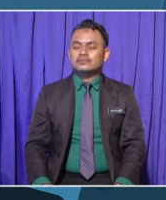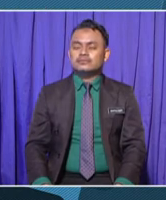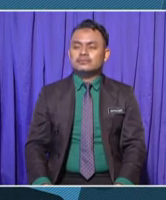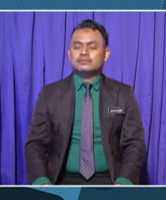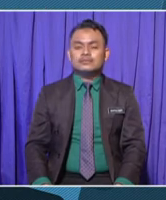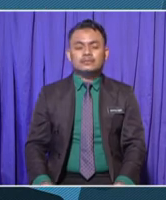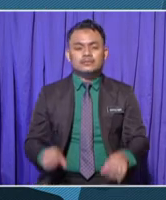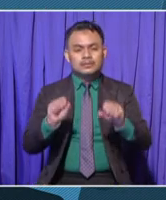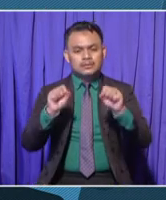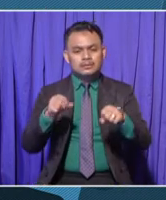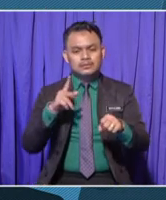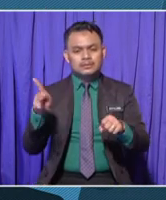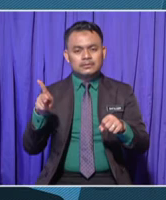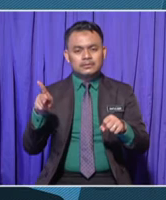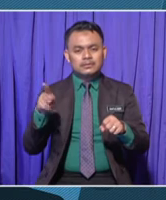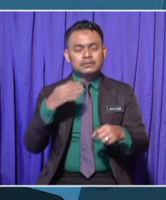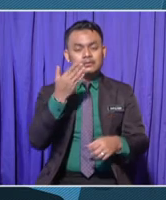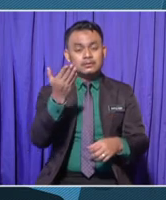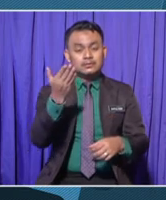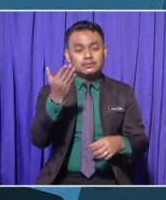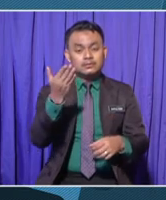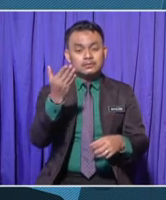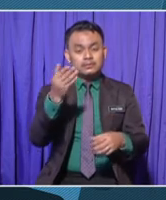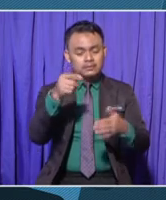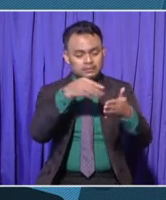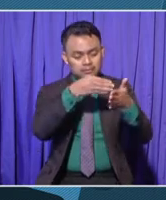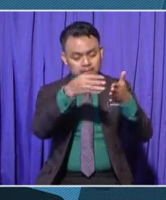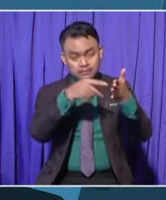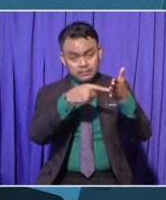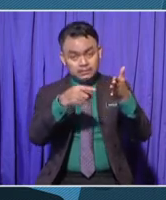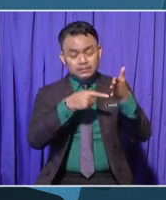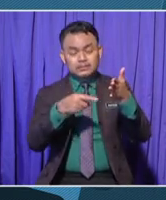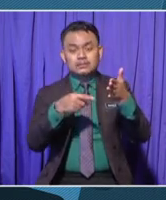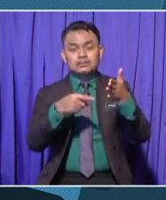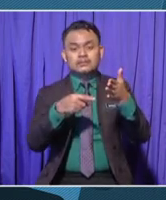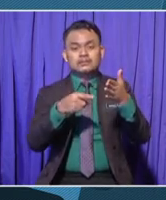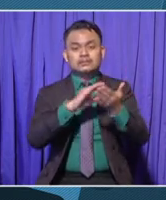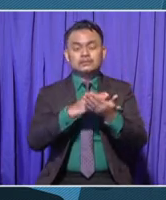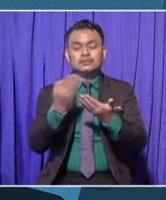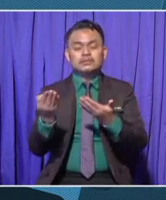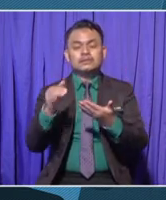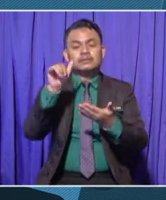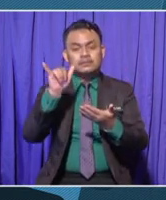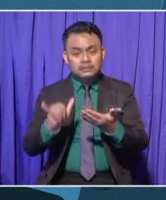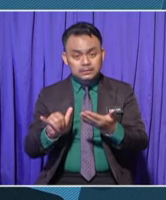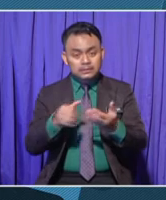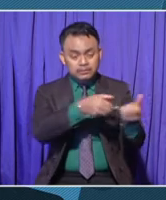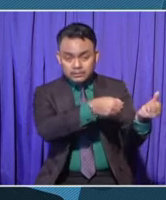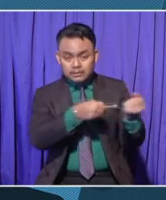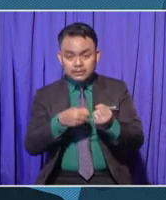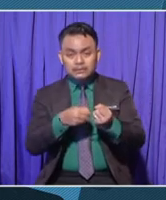Can you list the objects that are attracted and objects that are not